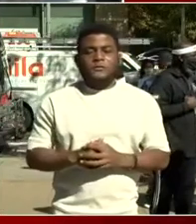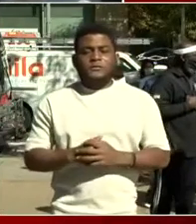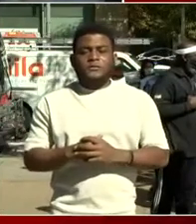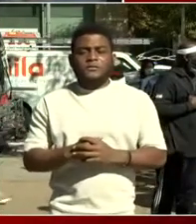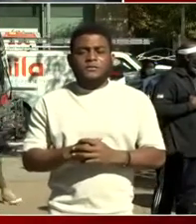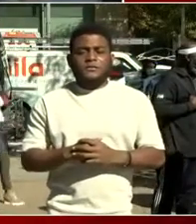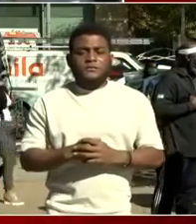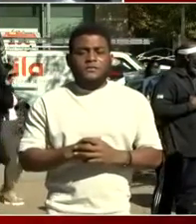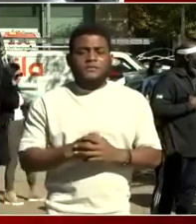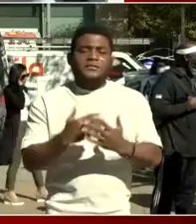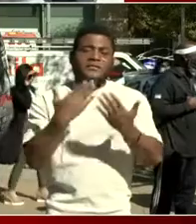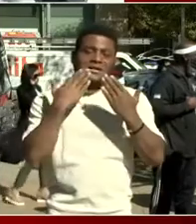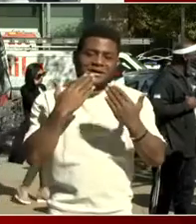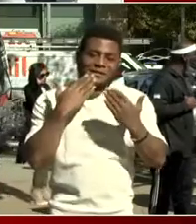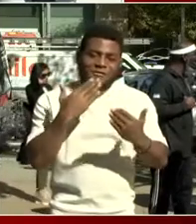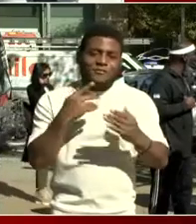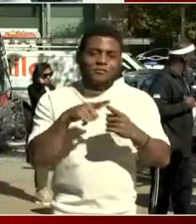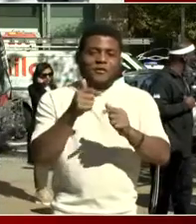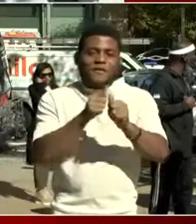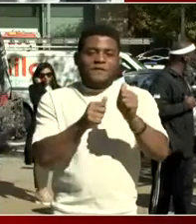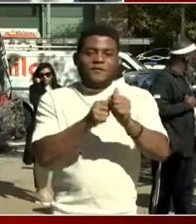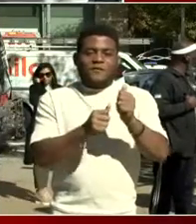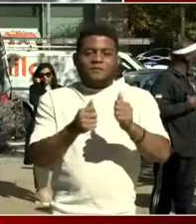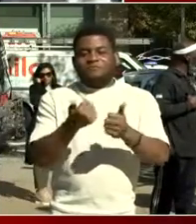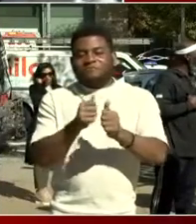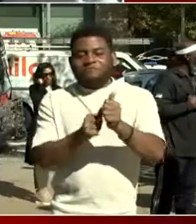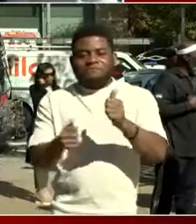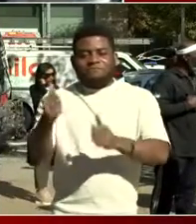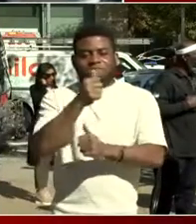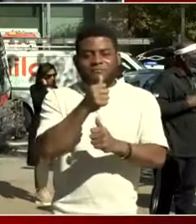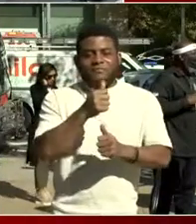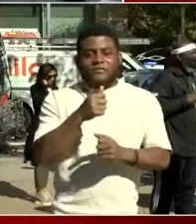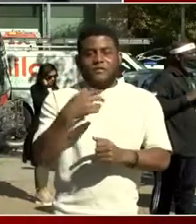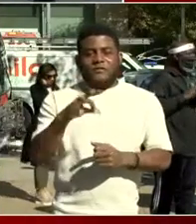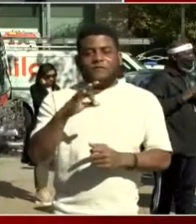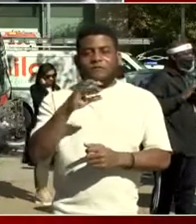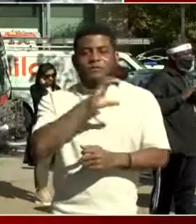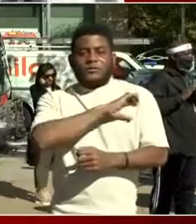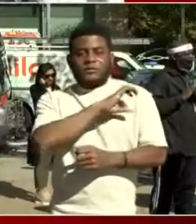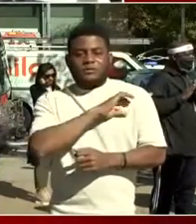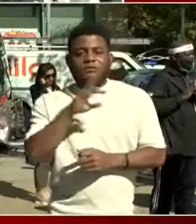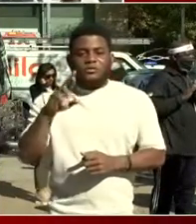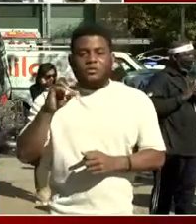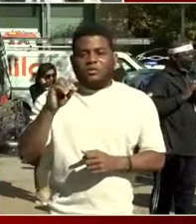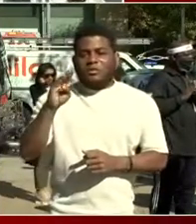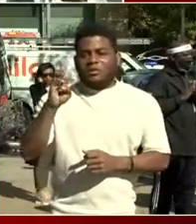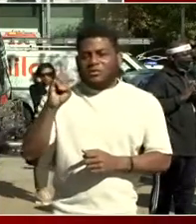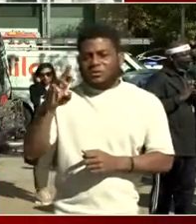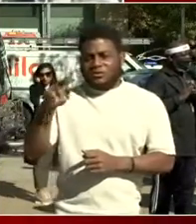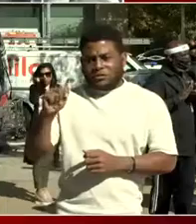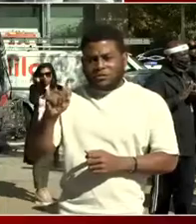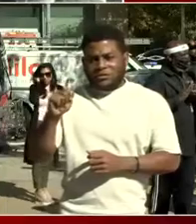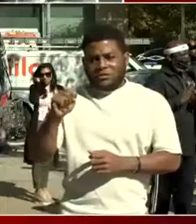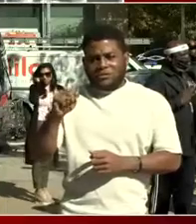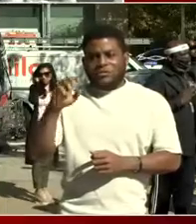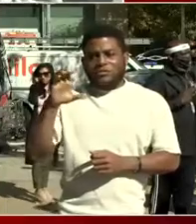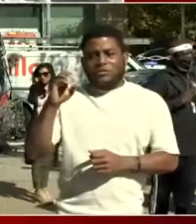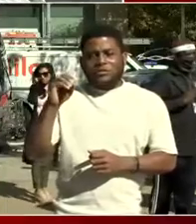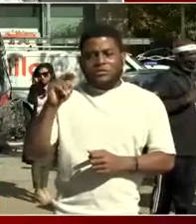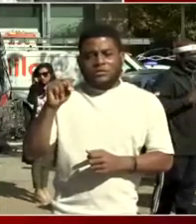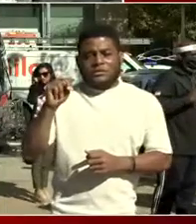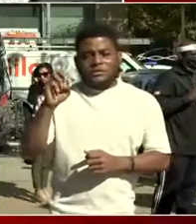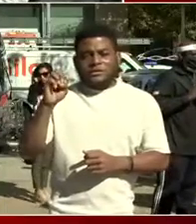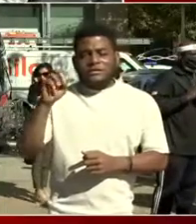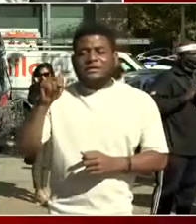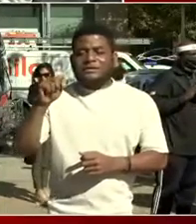big thank you to the Chief of Police, Robert Conti. Give him a round of applause. Sean Benedict, the Assistant